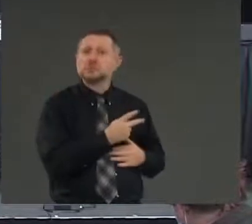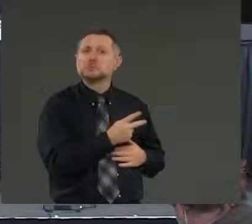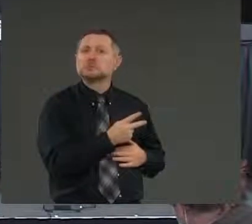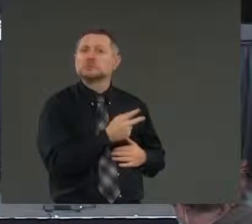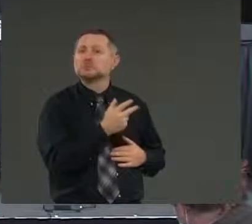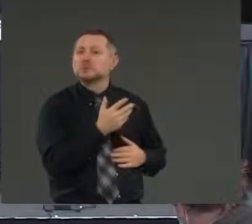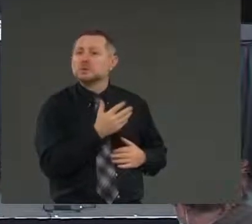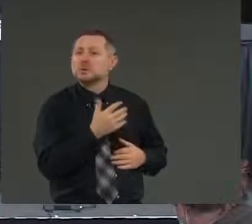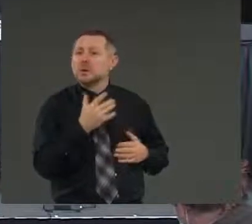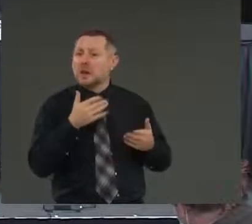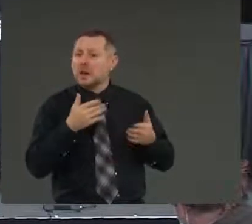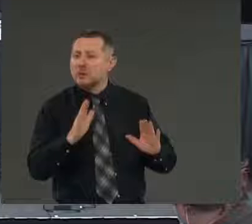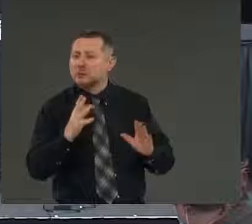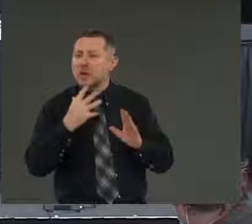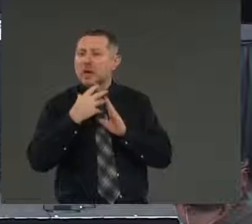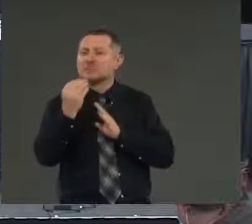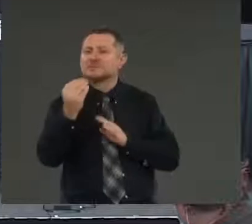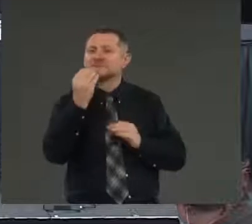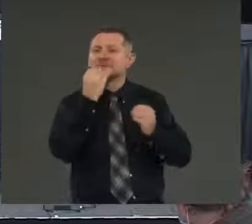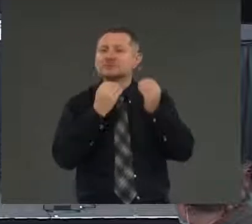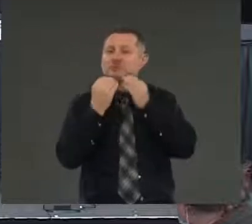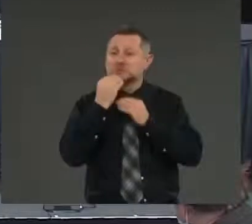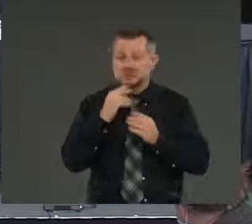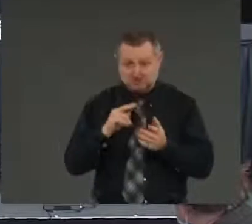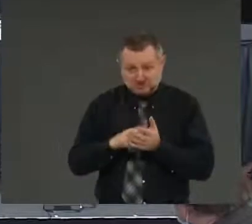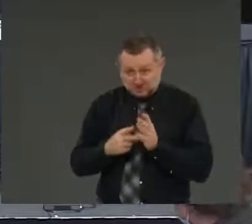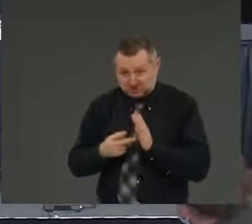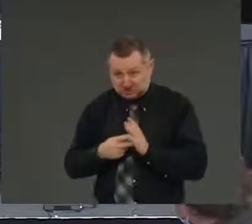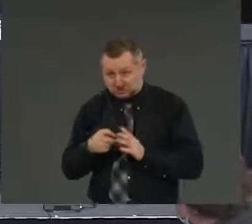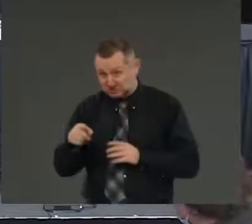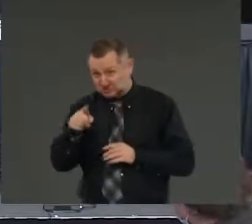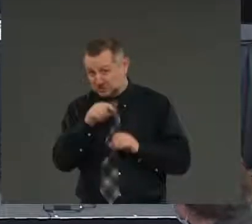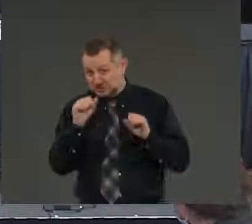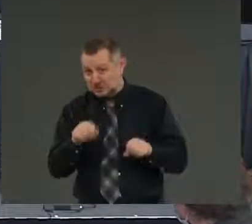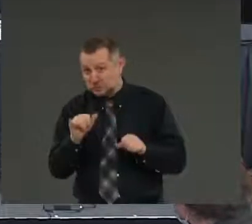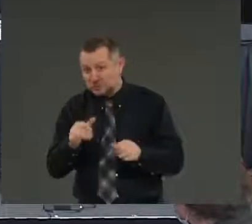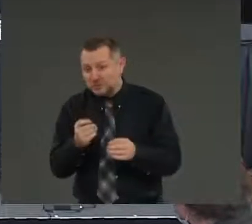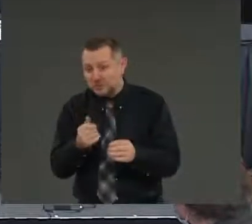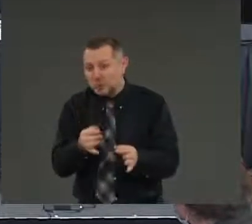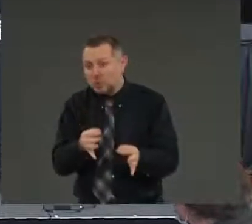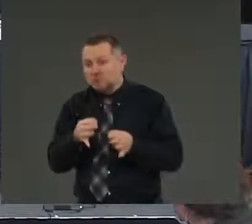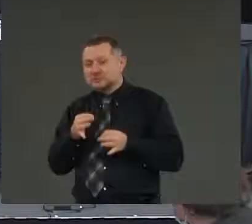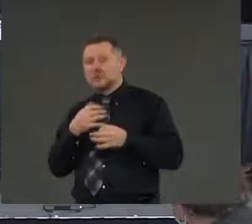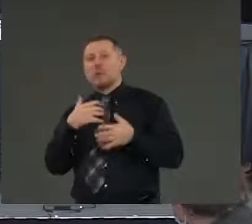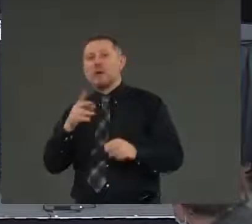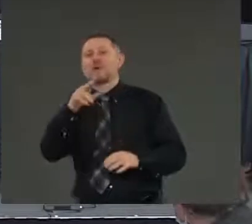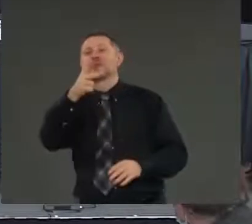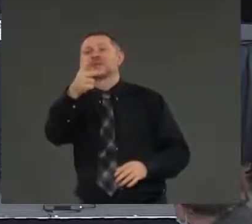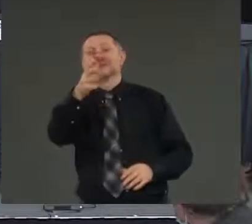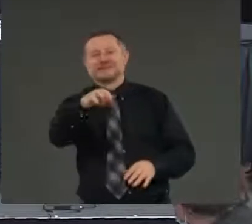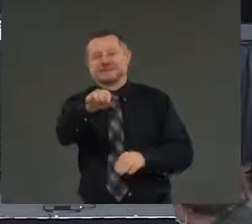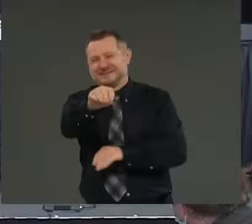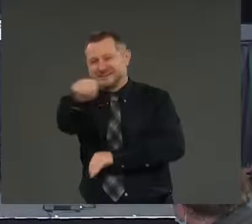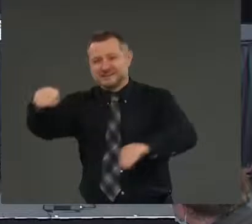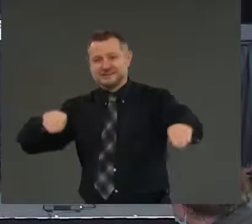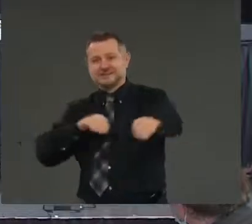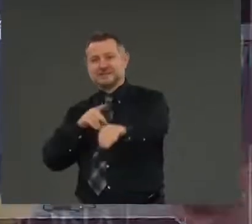outdoor dining. Is that included? Could that be done earlier than phase 3 if it's outdoors and people are spaced